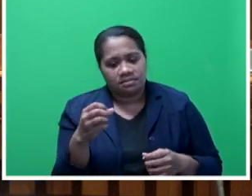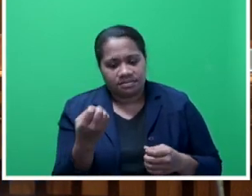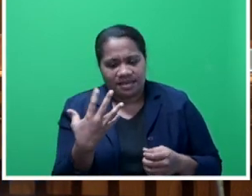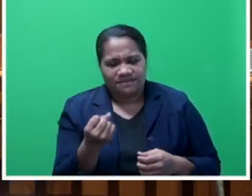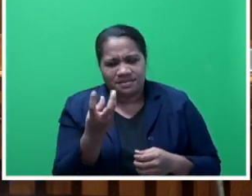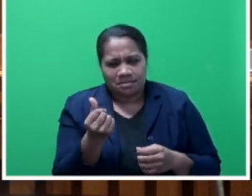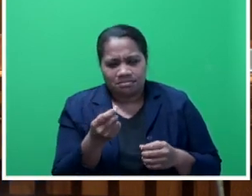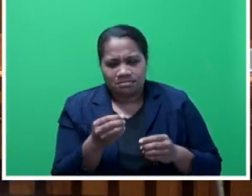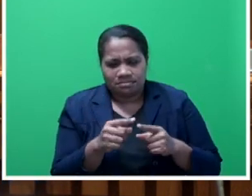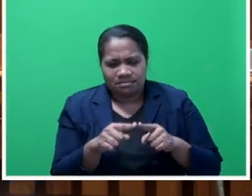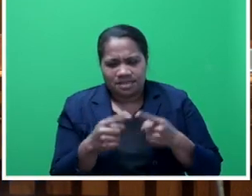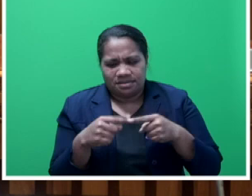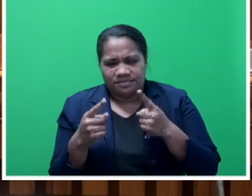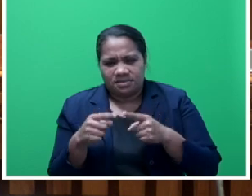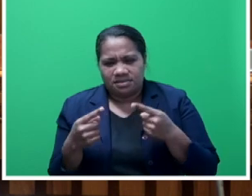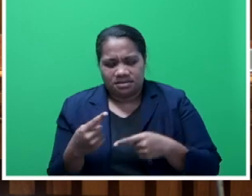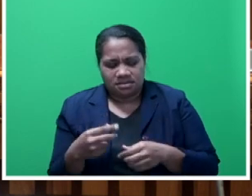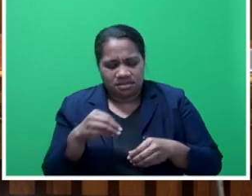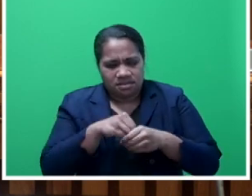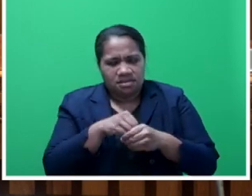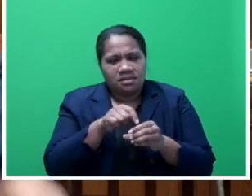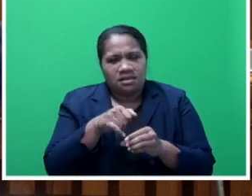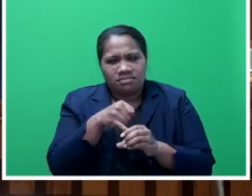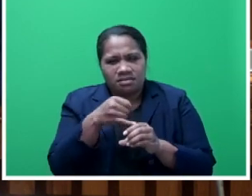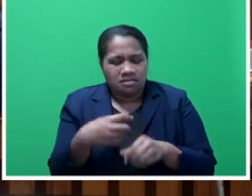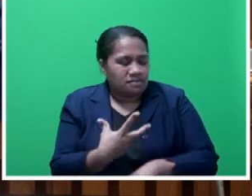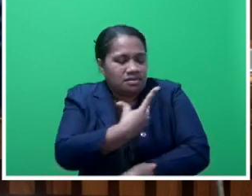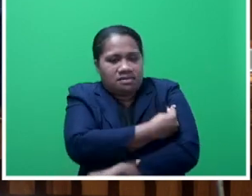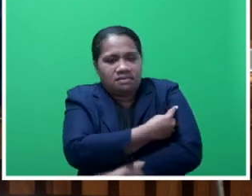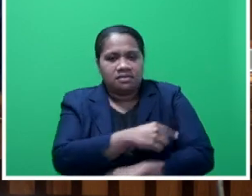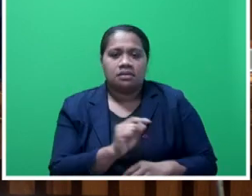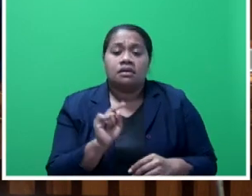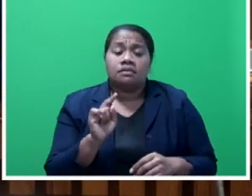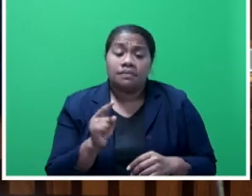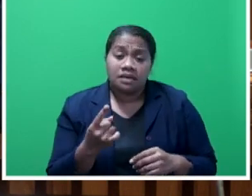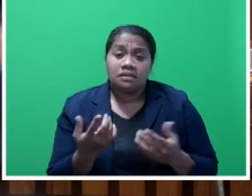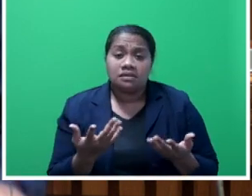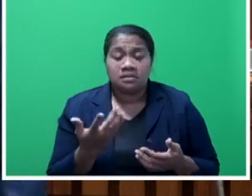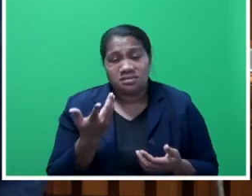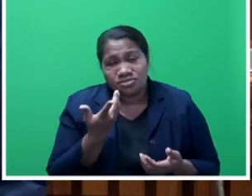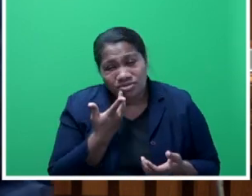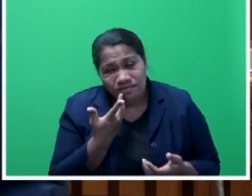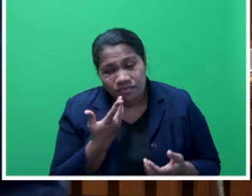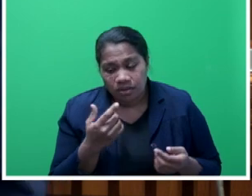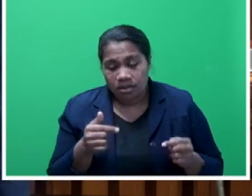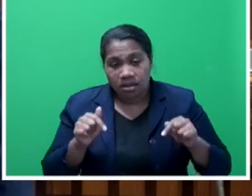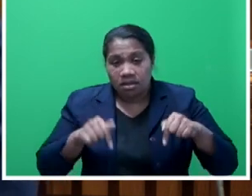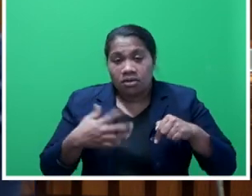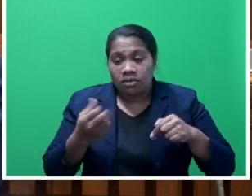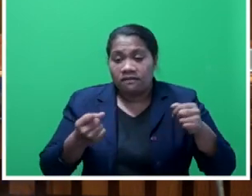But, Mr. Speaker, sir, it is quite shameful that here we have an